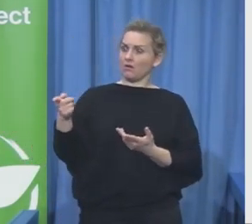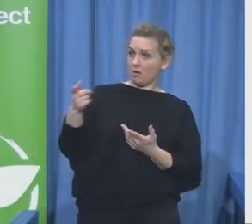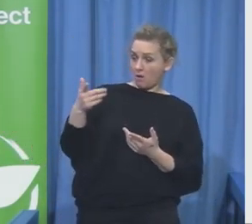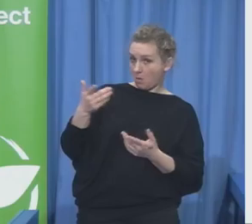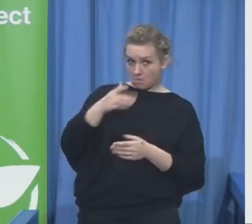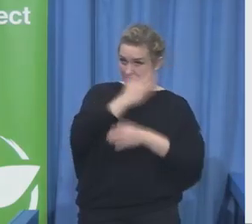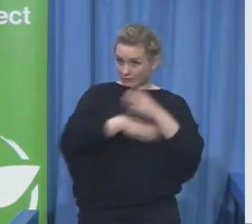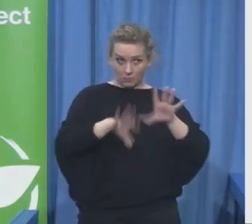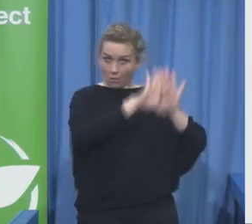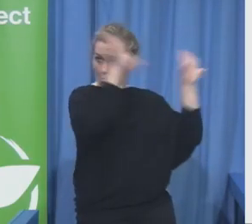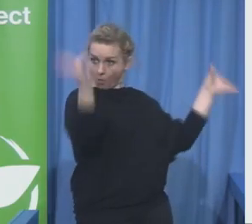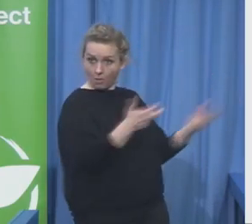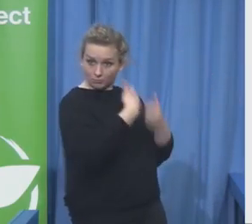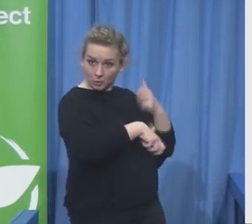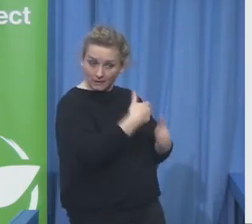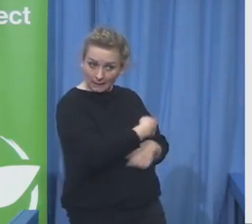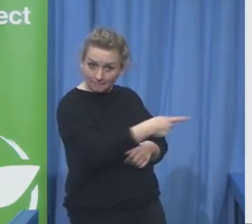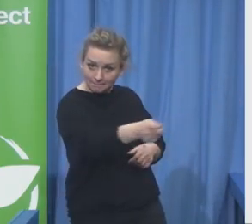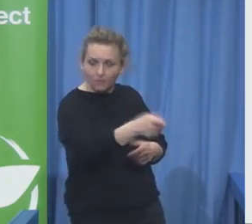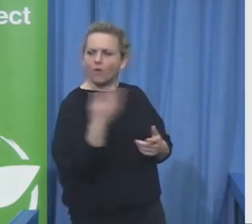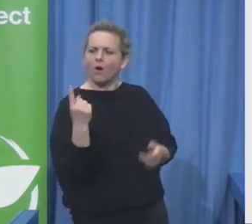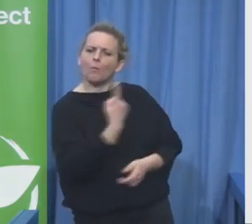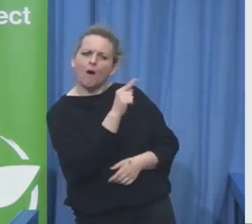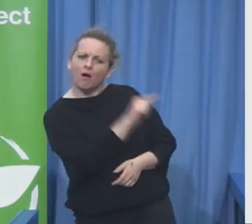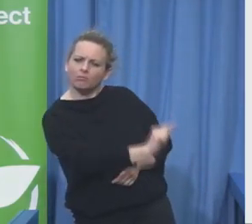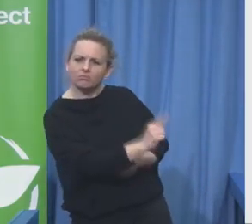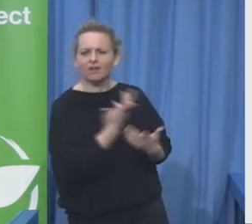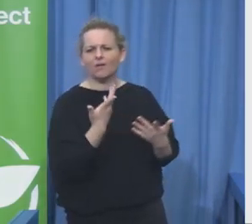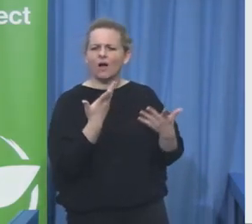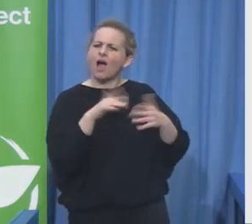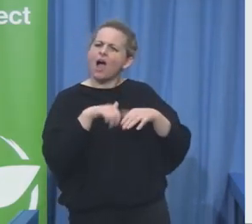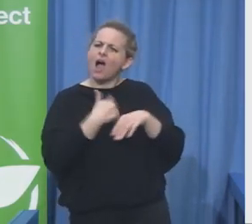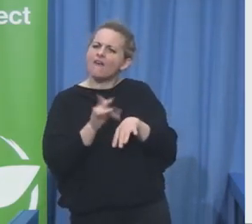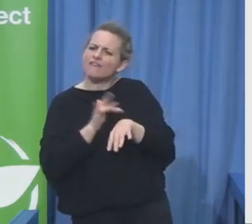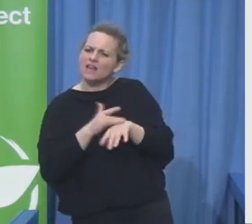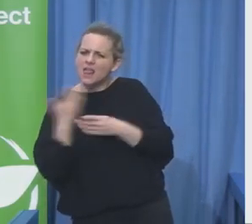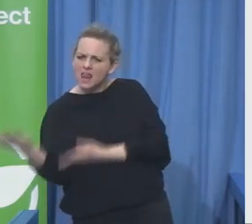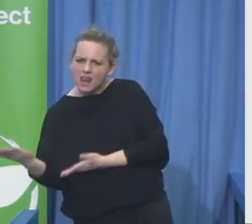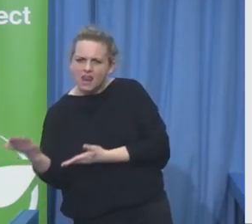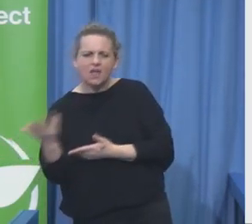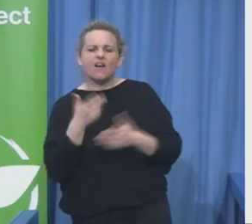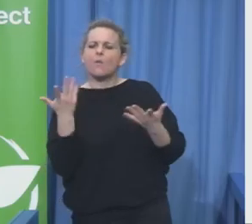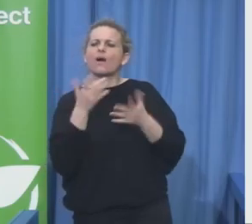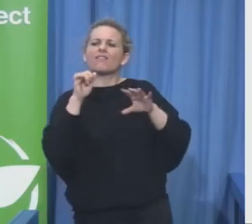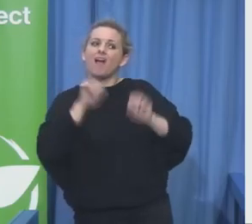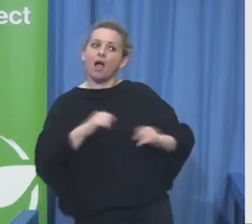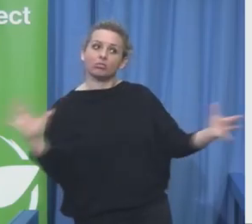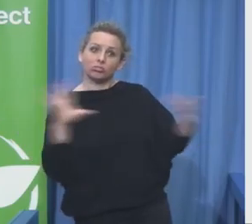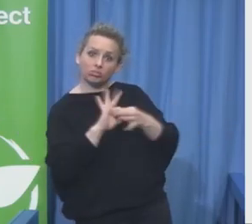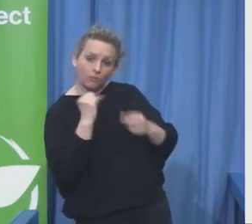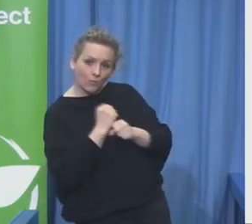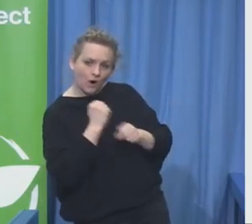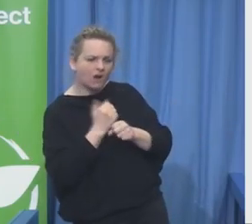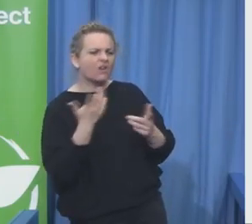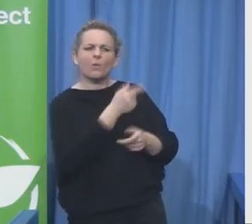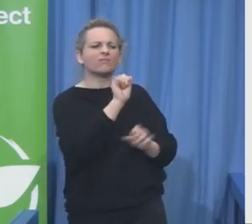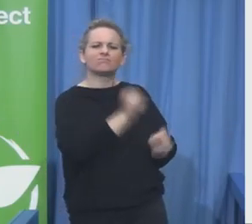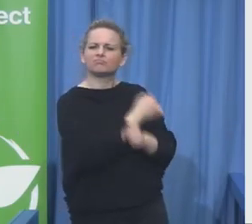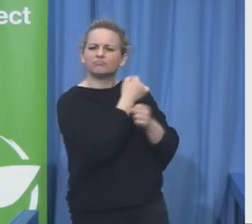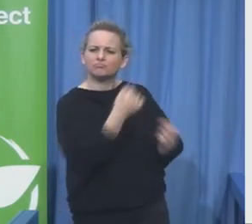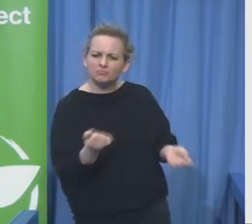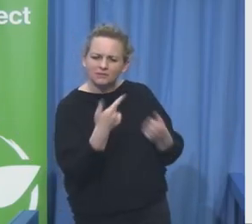this process, it's very difficult to understand what your opportunities are, what areas of